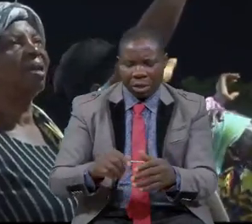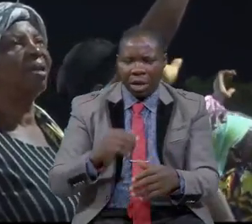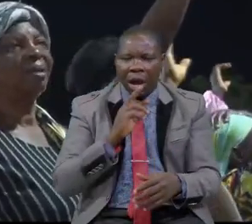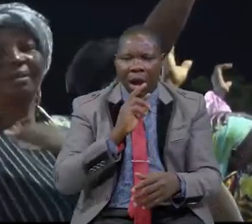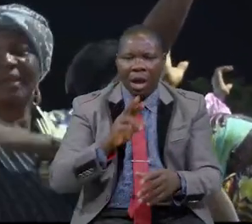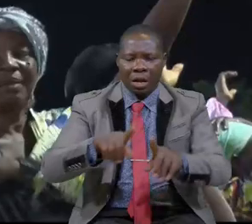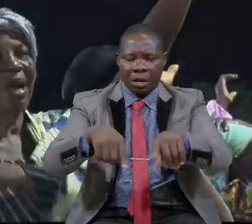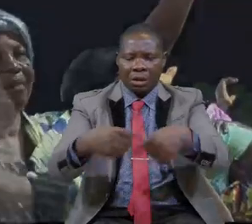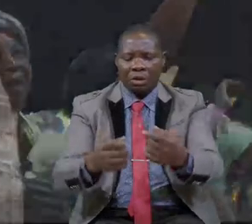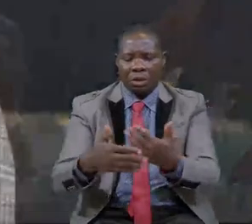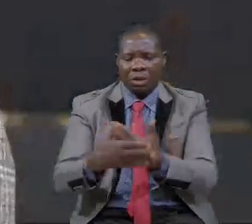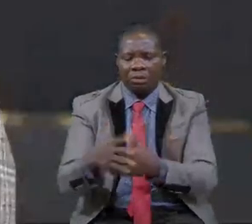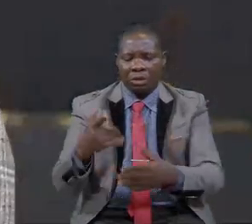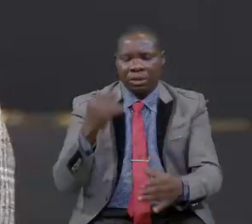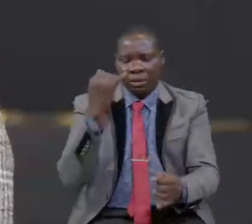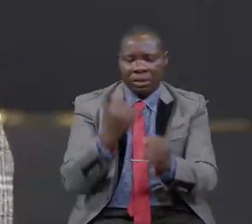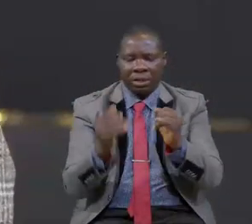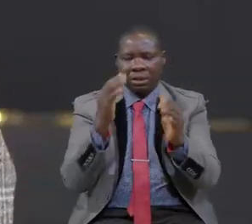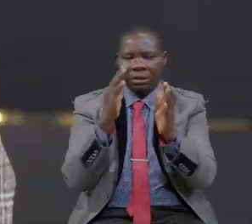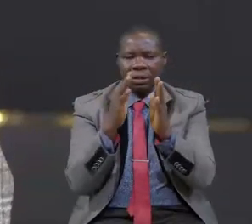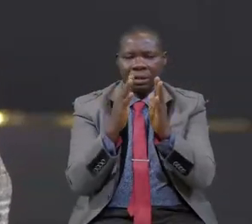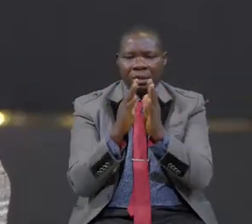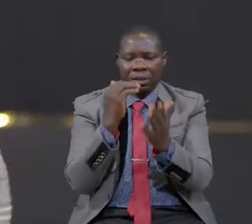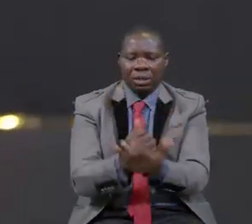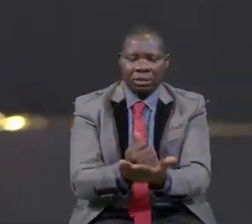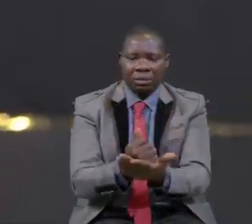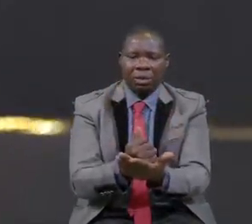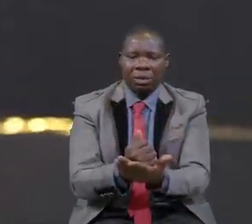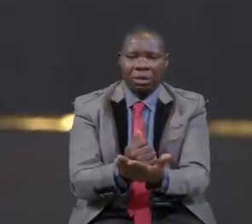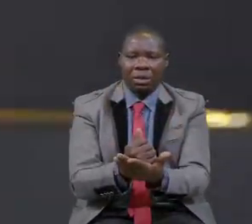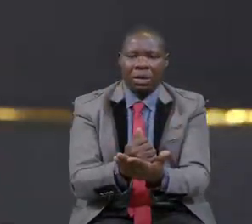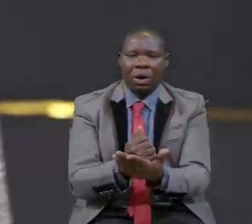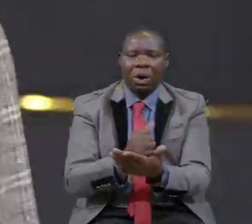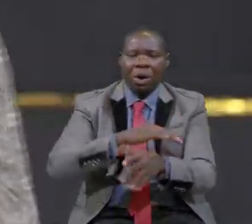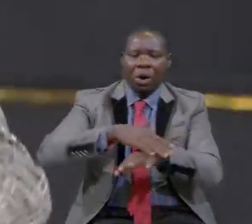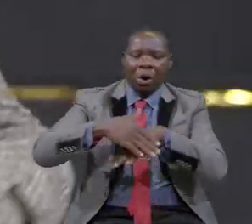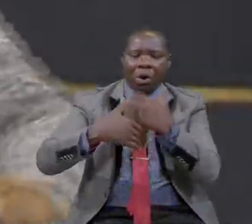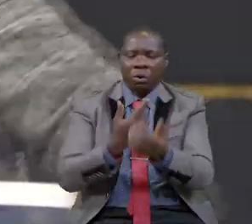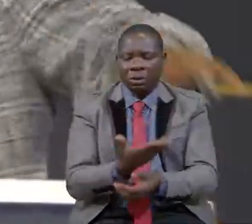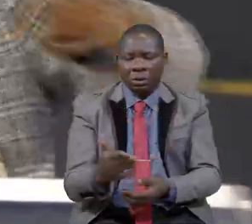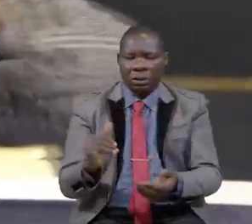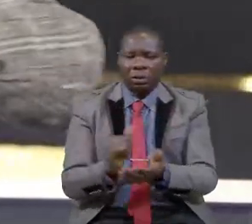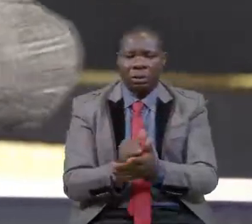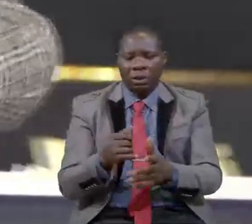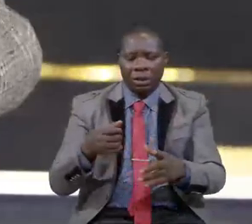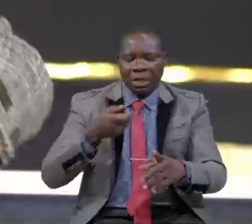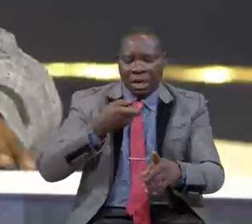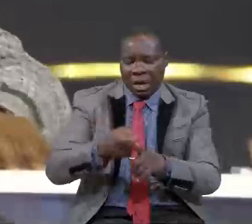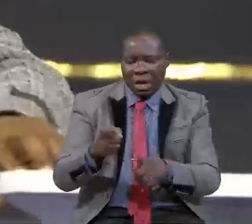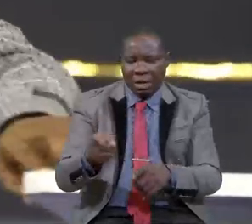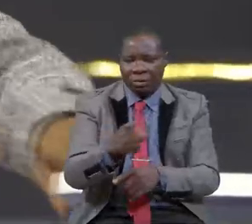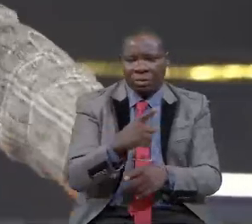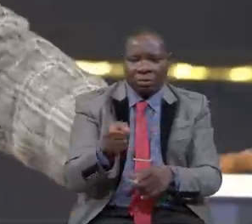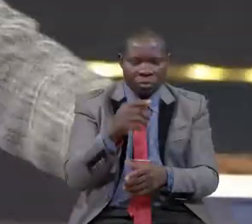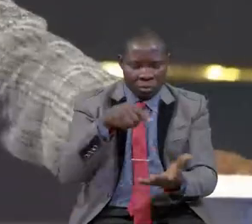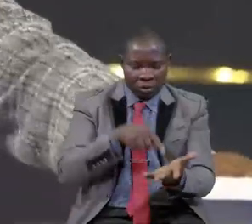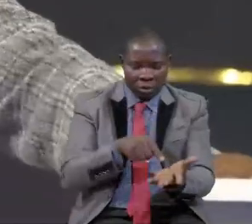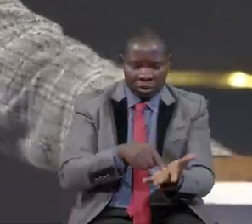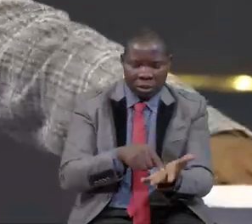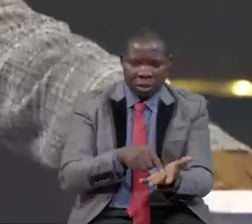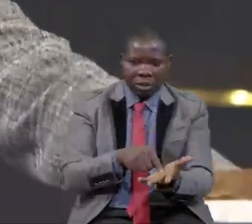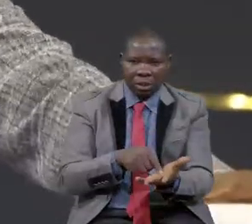After the final amen, all the things that hurt you, harm you, you'll check up,